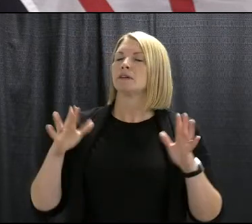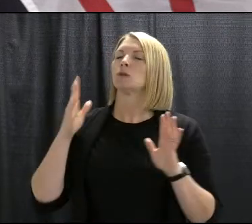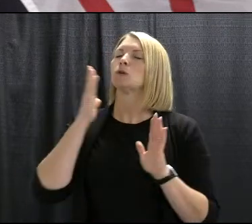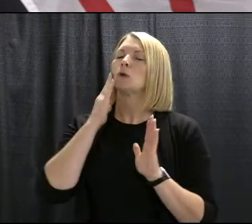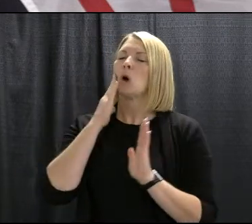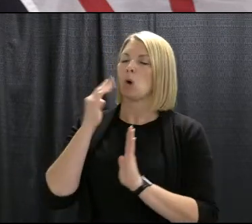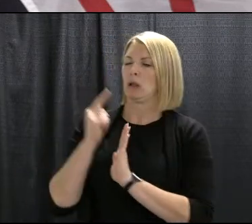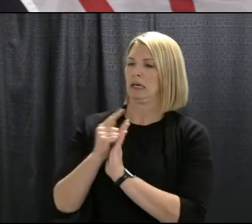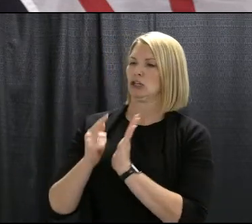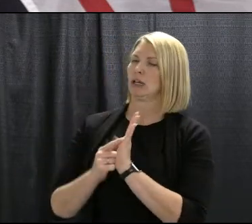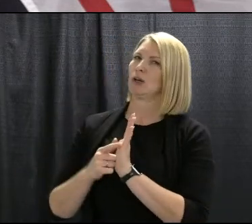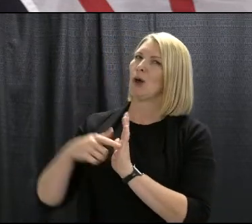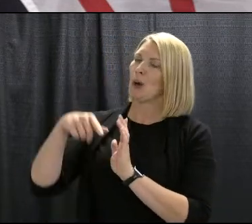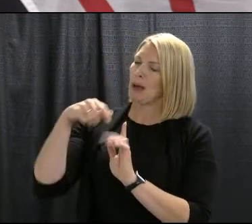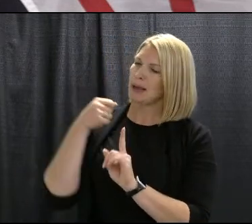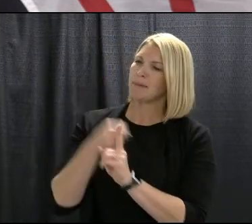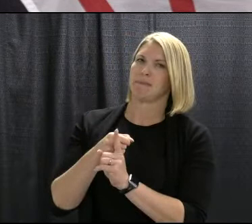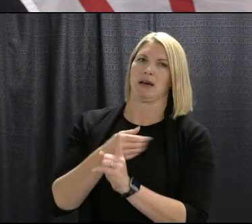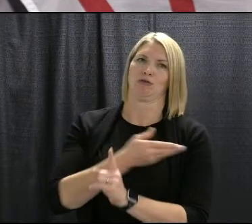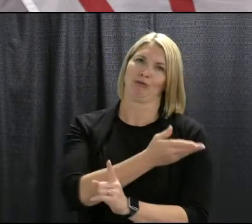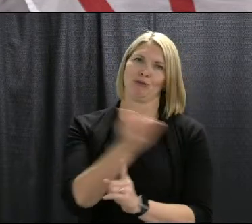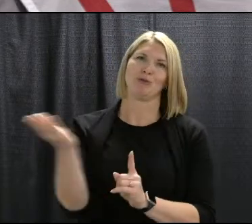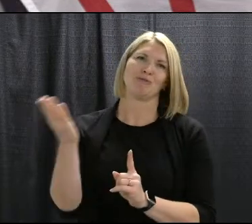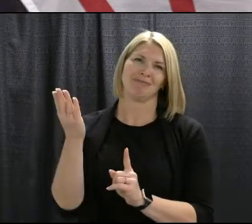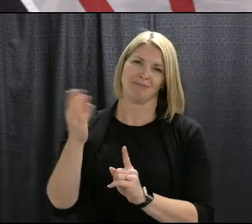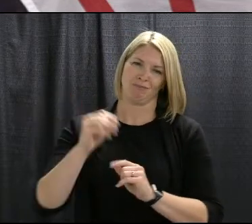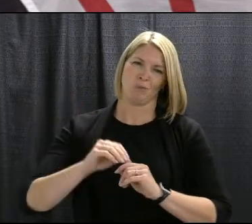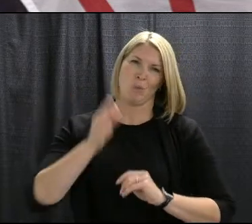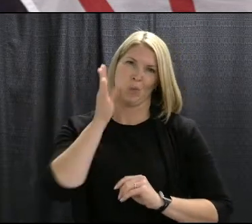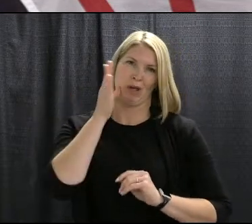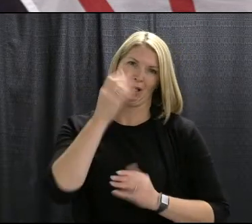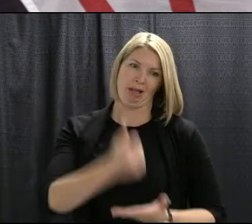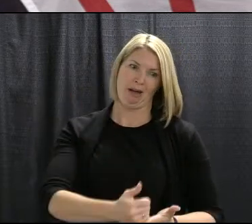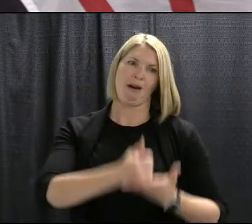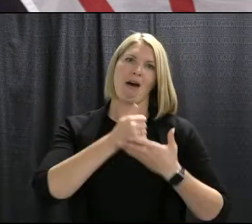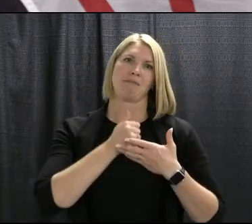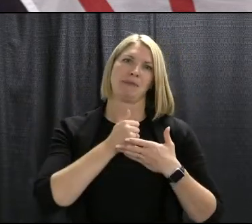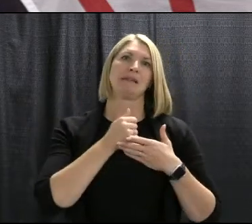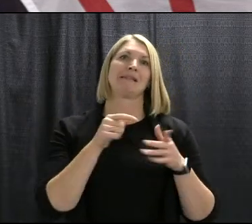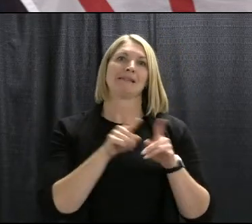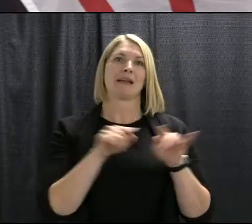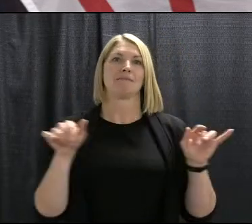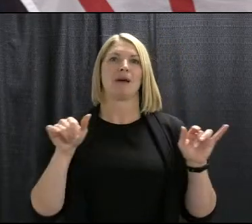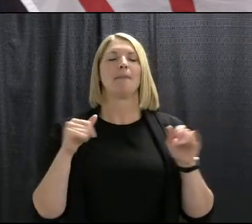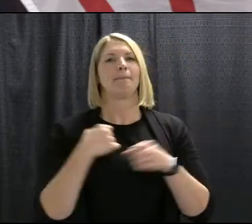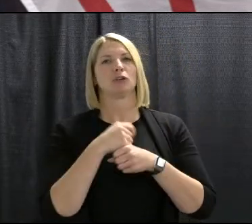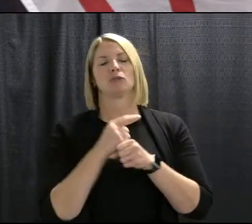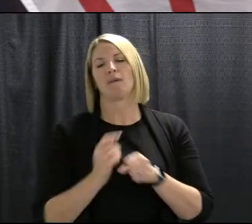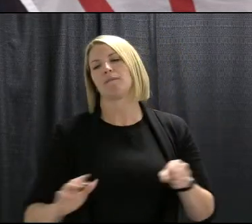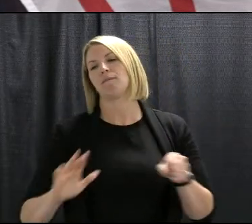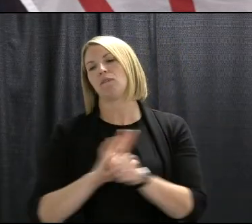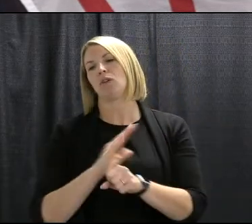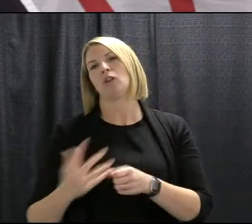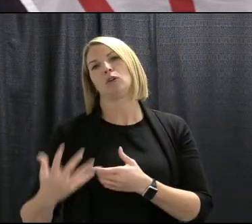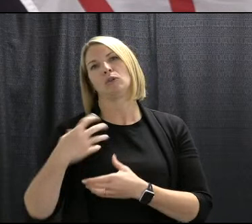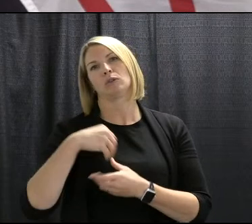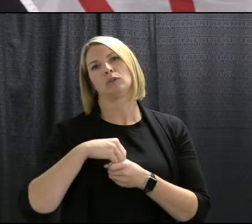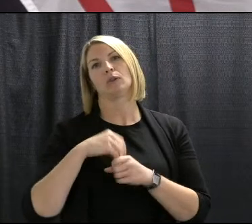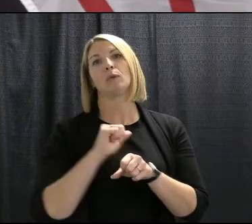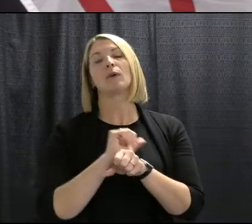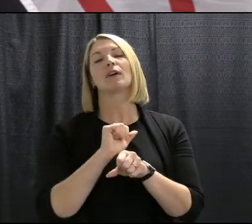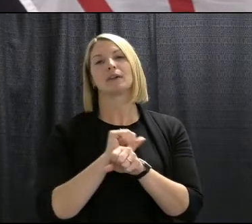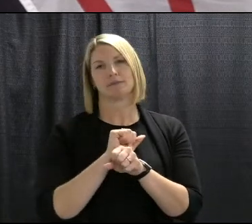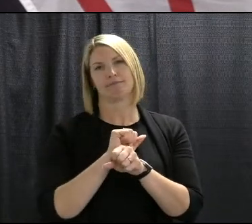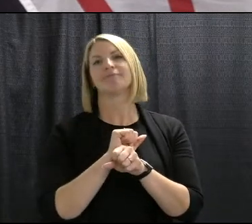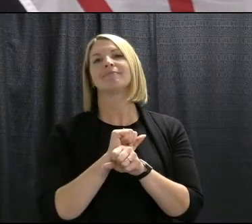our province and will support employers in fostering more inclusive and fair workplaces. As